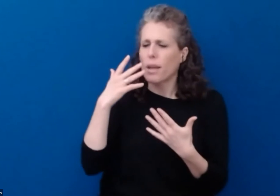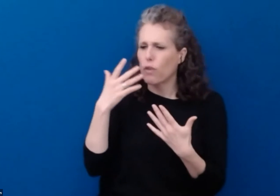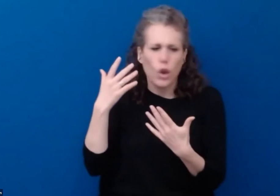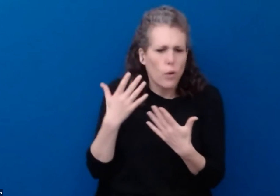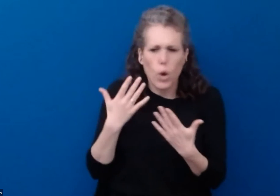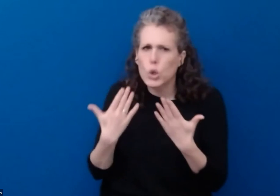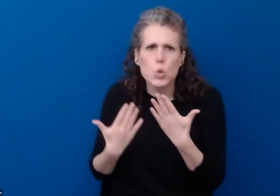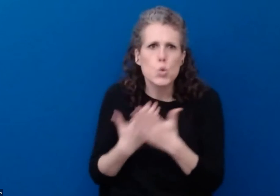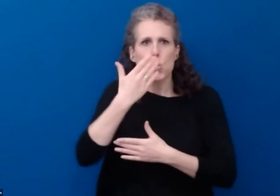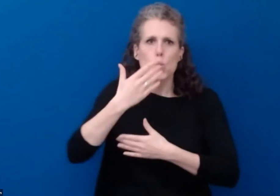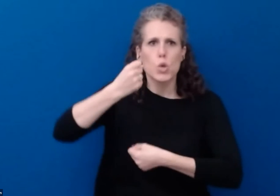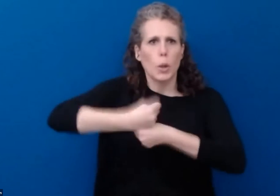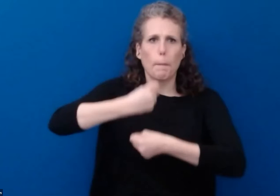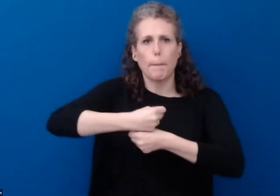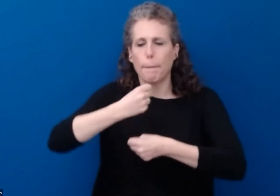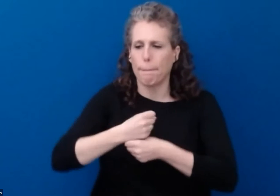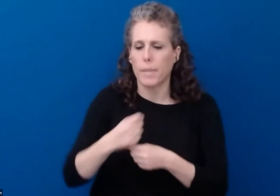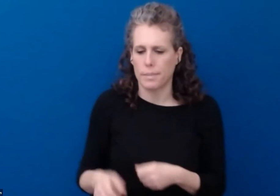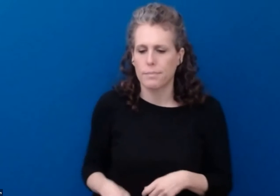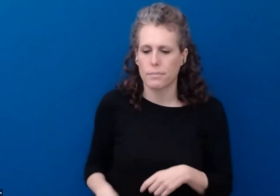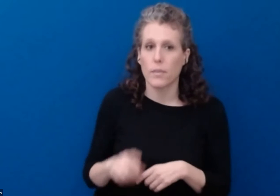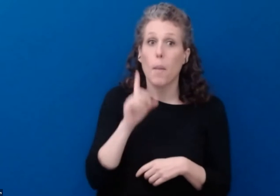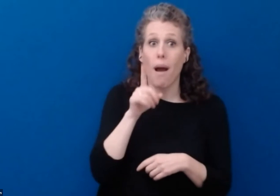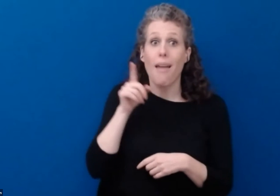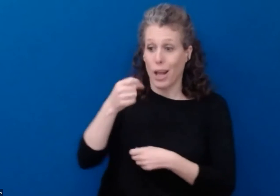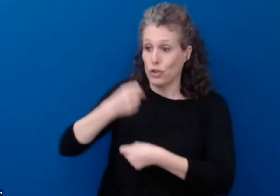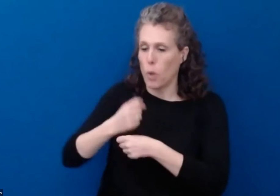or starting with the needs